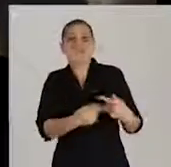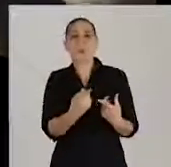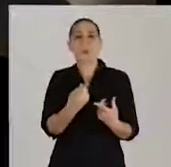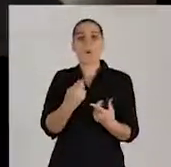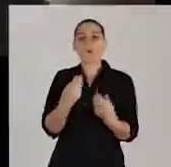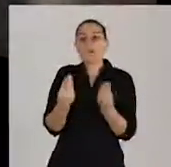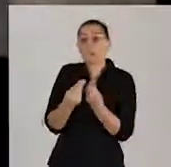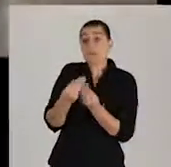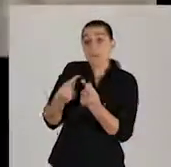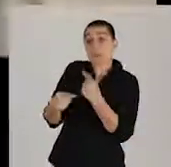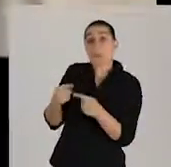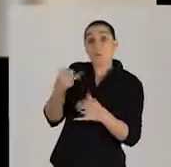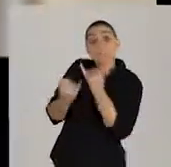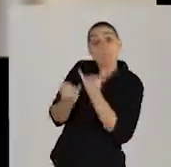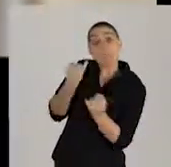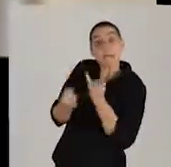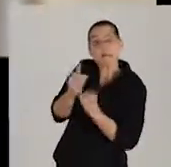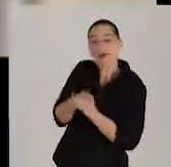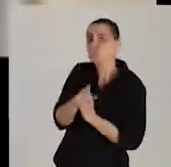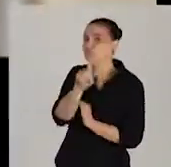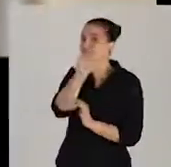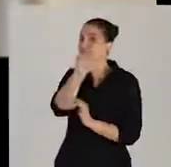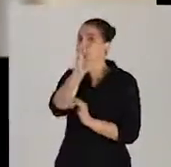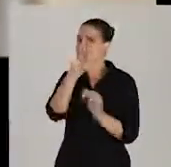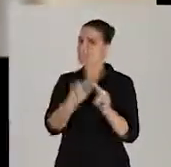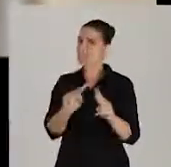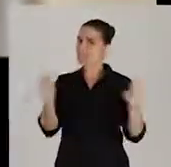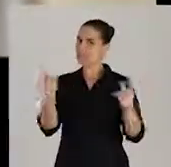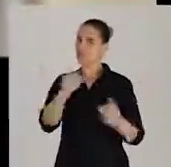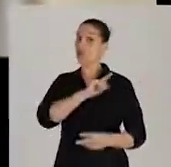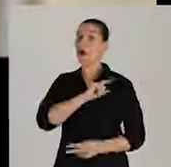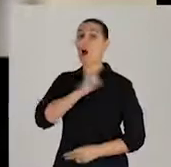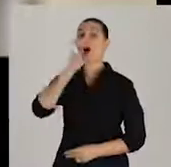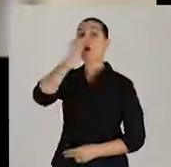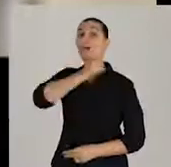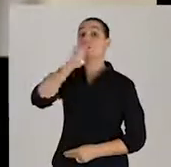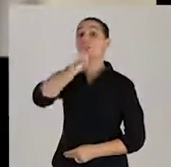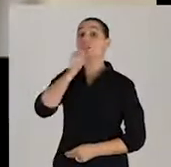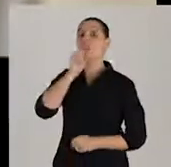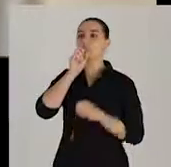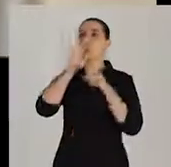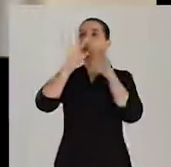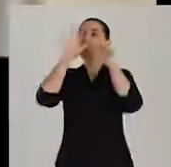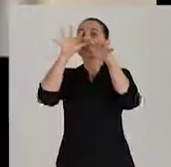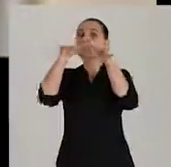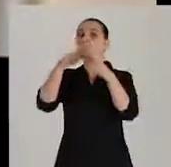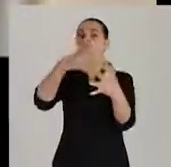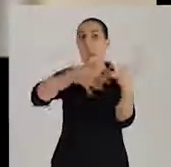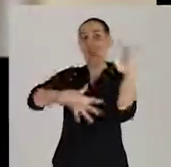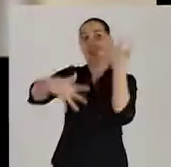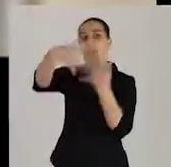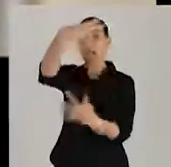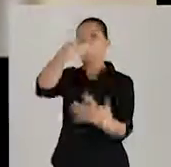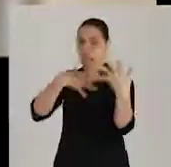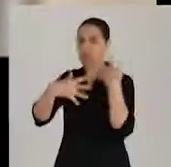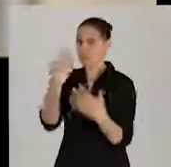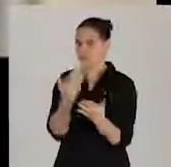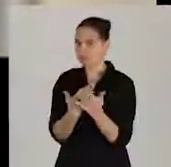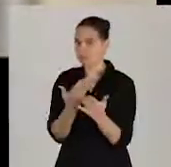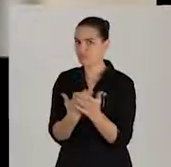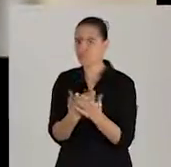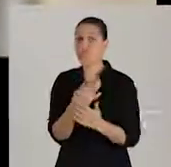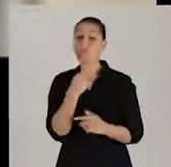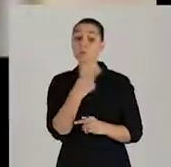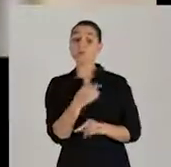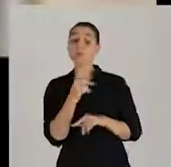you. This video is designed to give you practical information to help you stop the spread of TB in